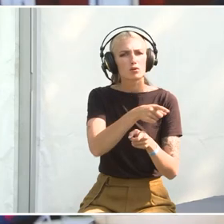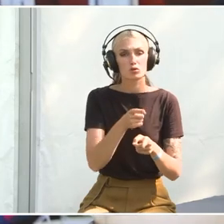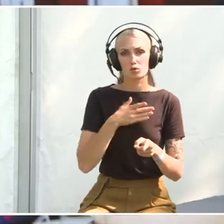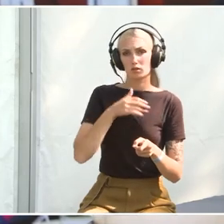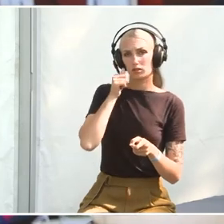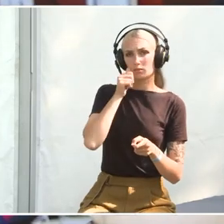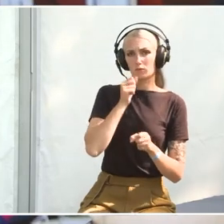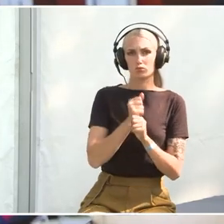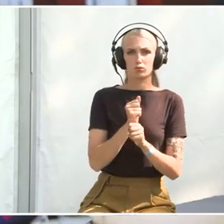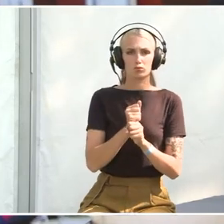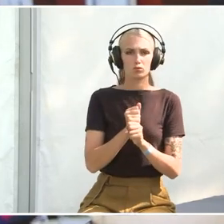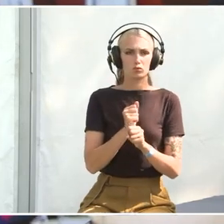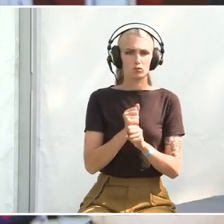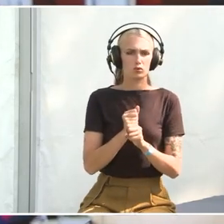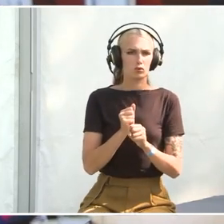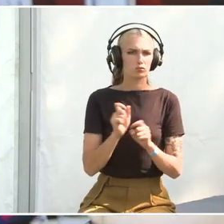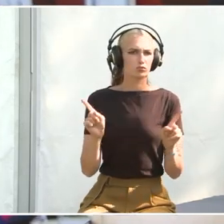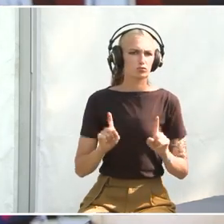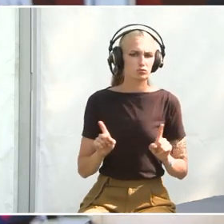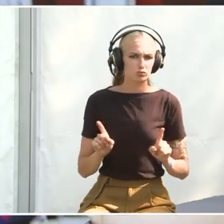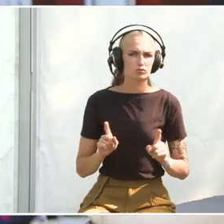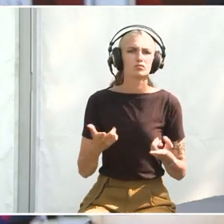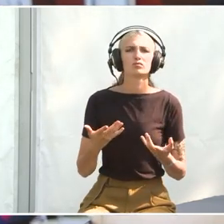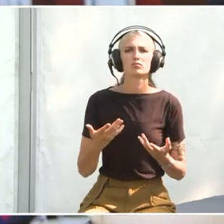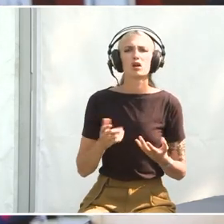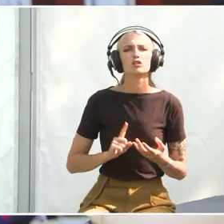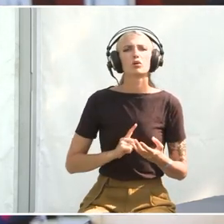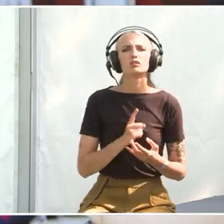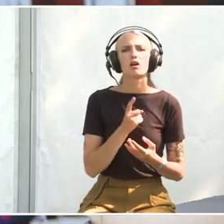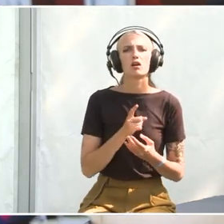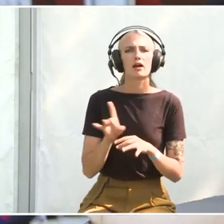everyday job is in settings of social rehabilitation.